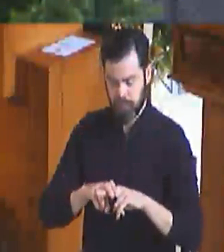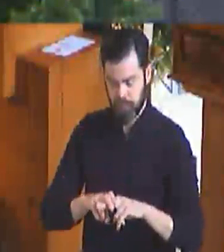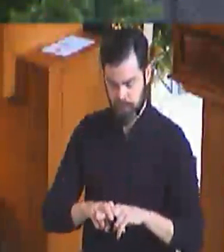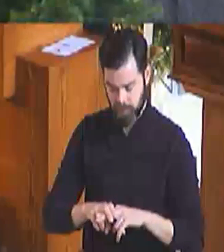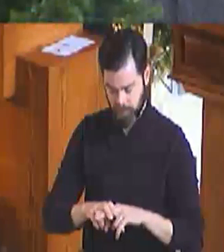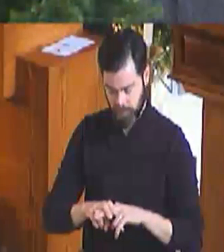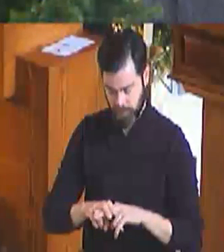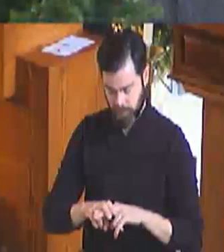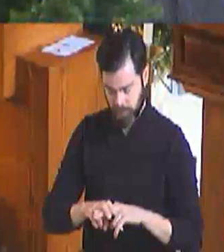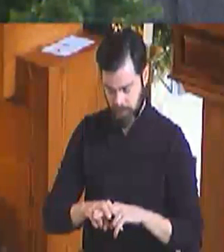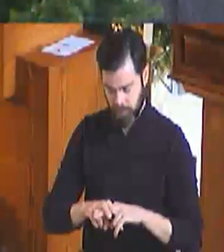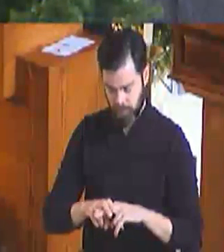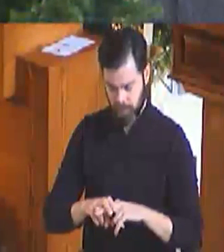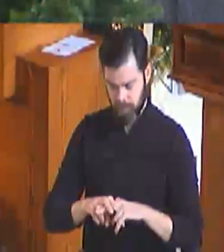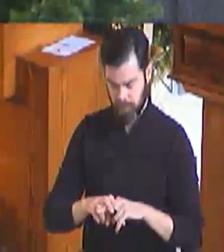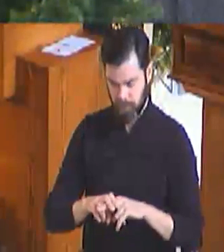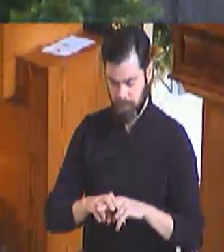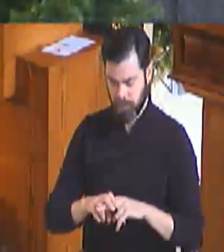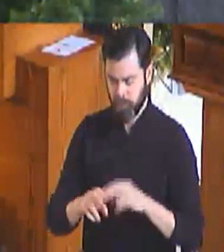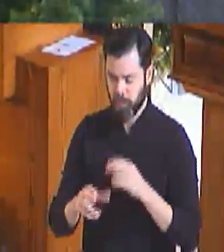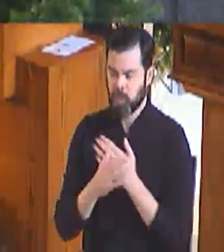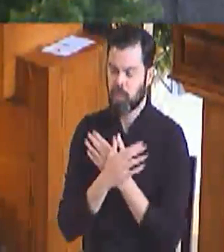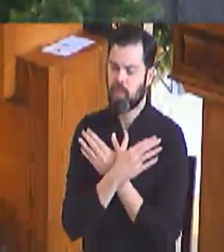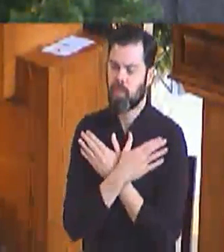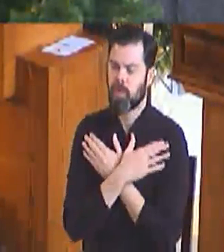being as relaxed as possible,